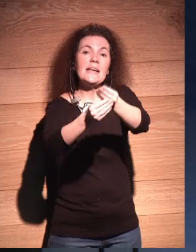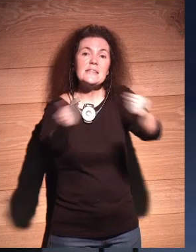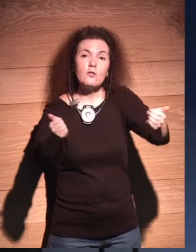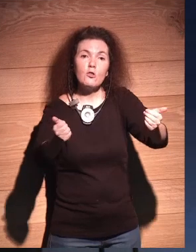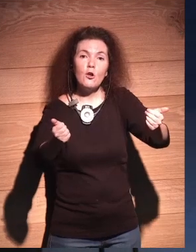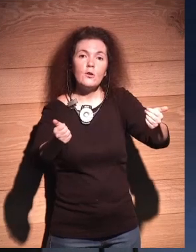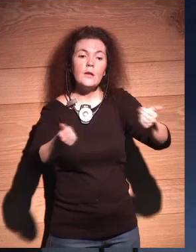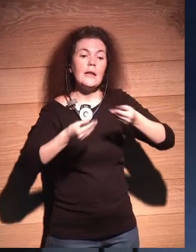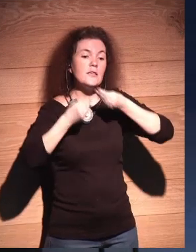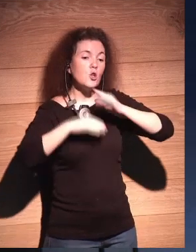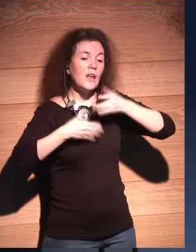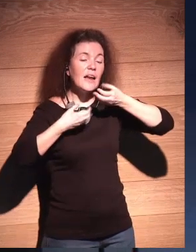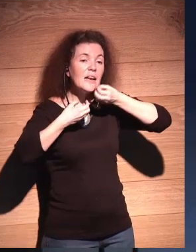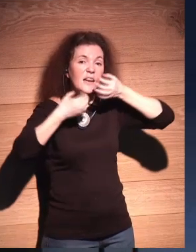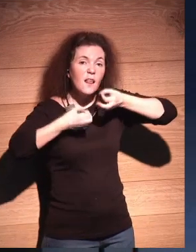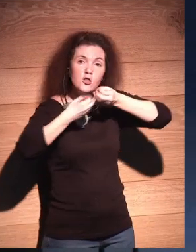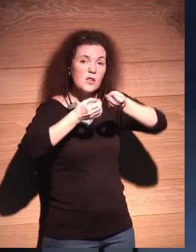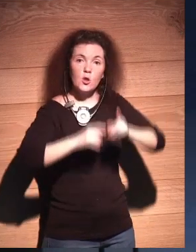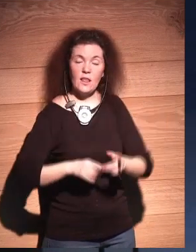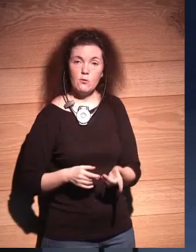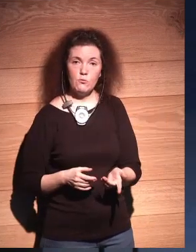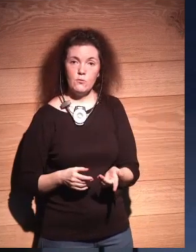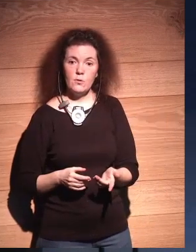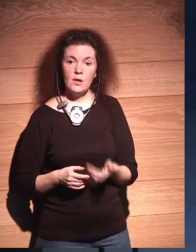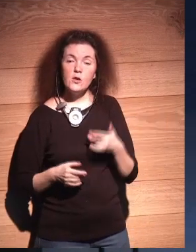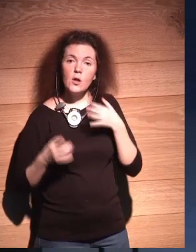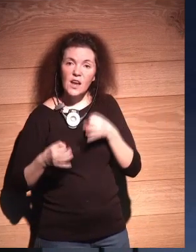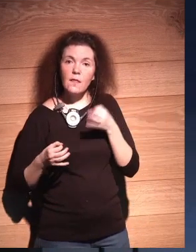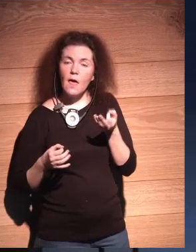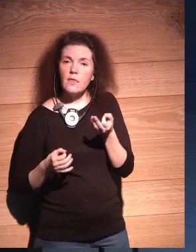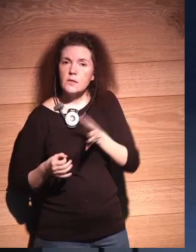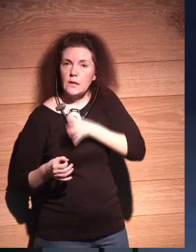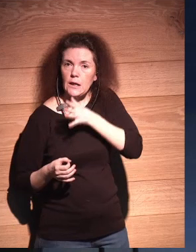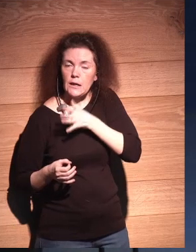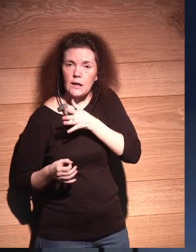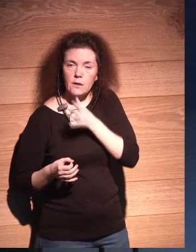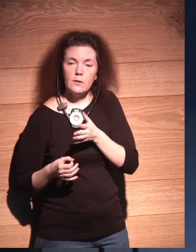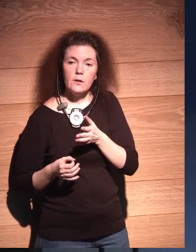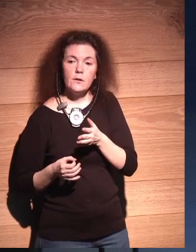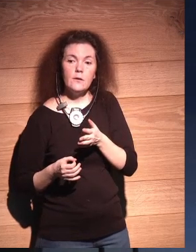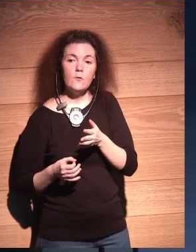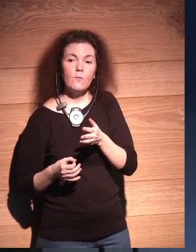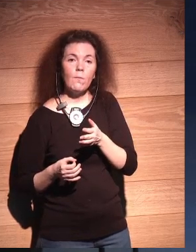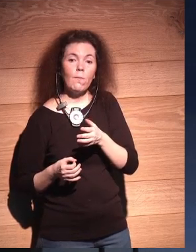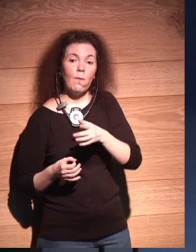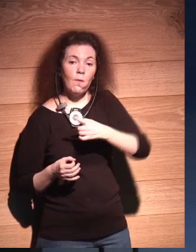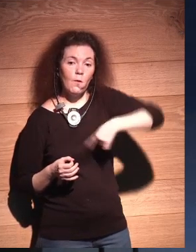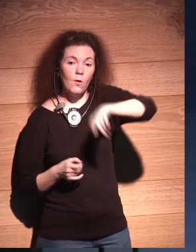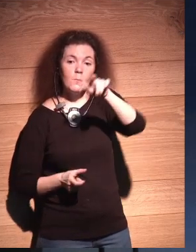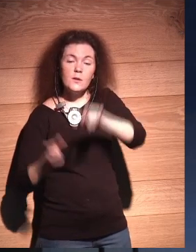that is an awesome thing. That we would be the last human beings to tell a story